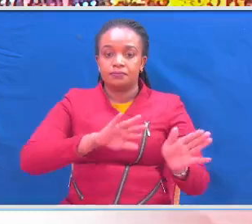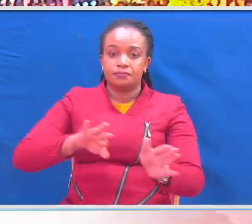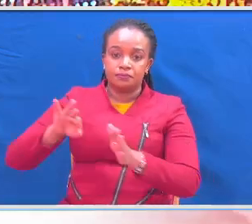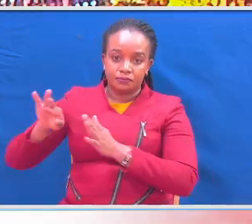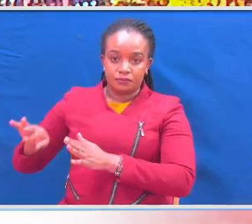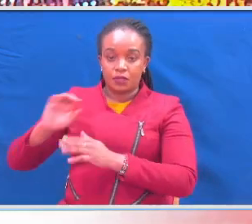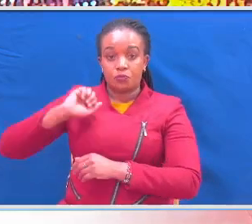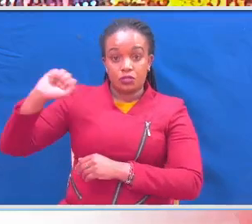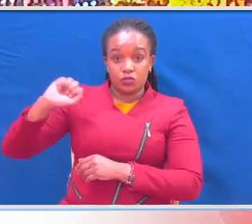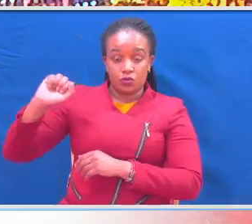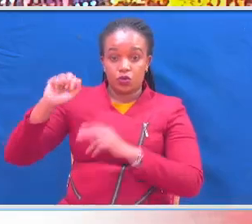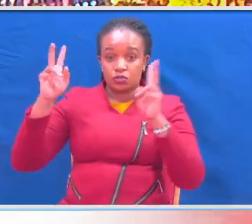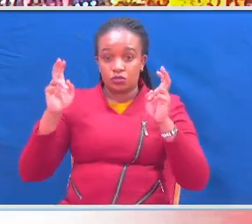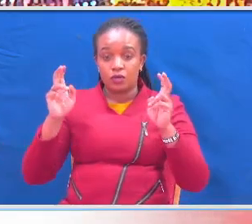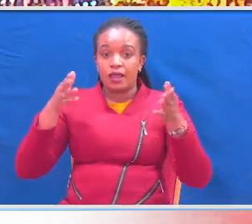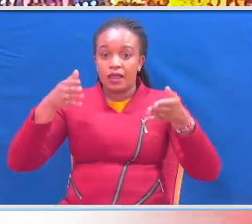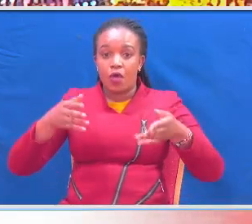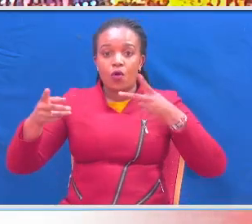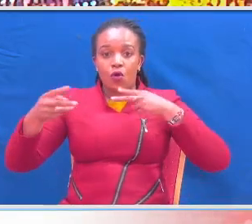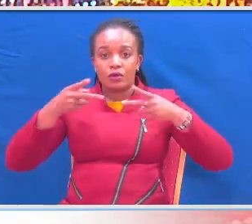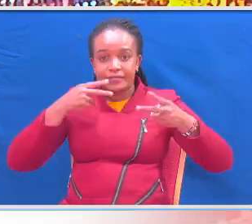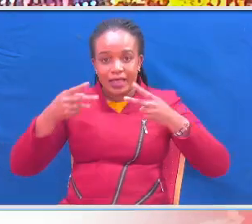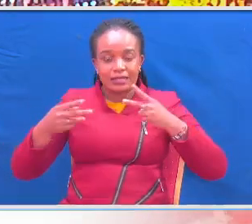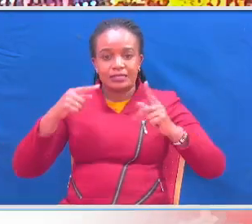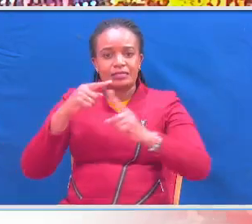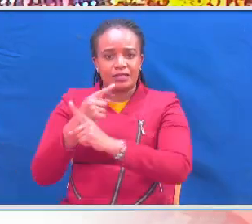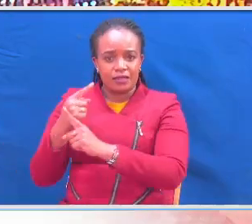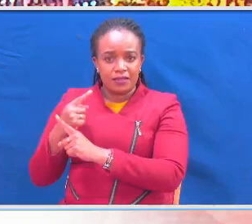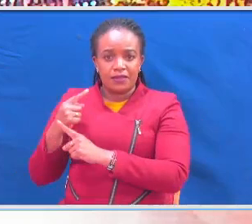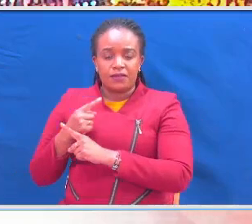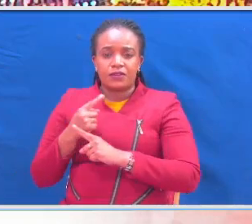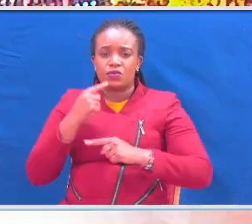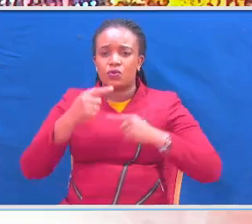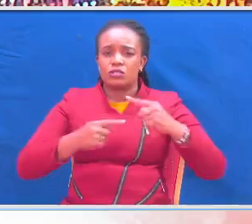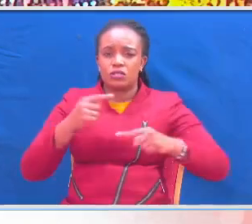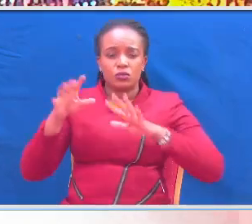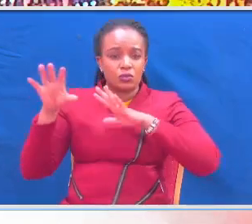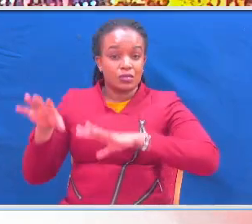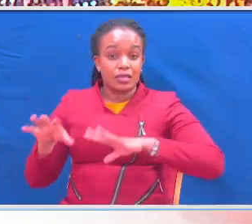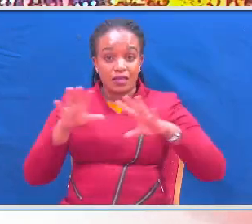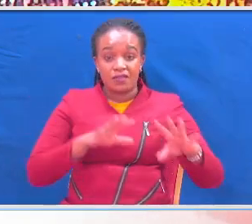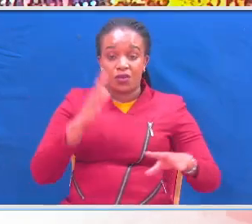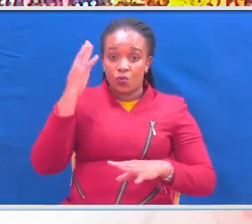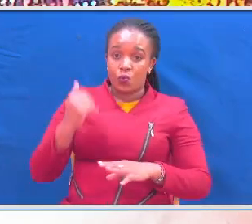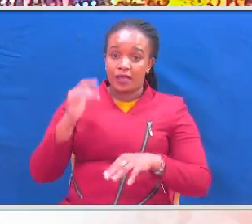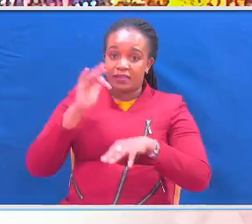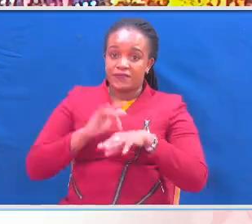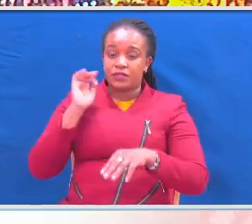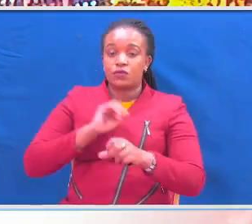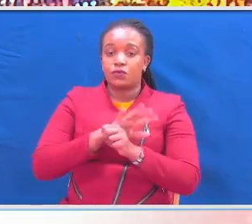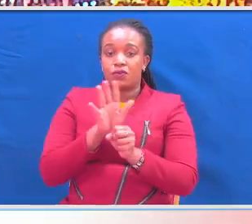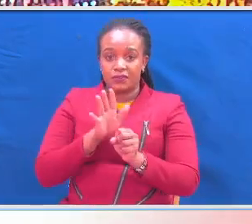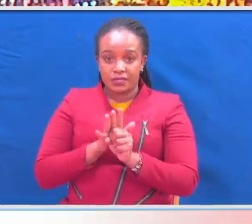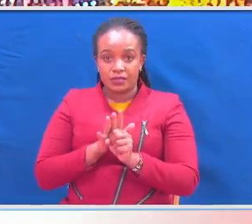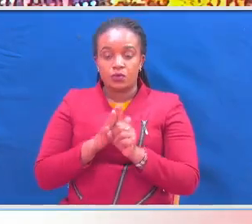political matters, the hospitality industry continues to grapple with the effects of the COVID-19 pandemic. And as